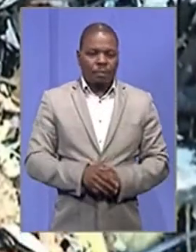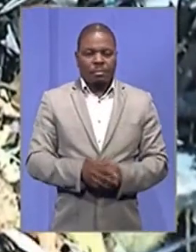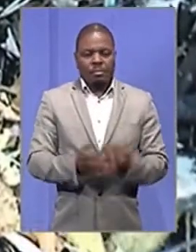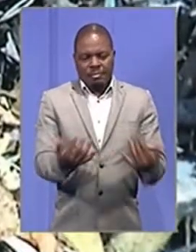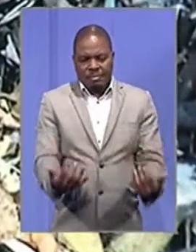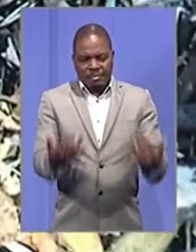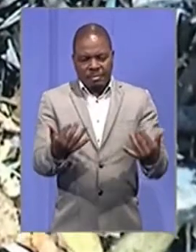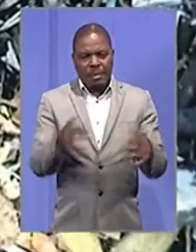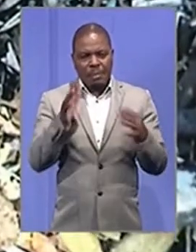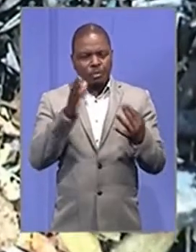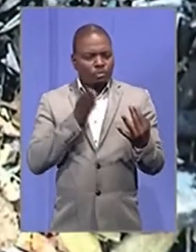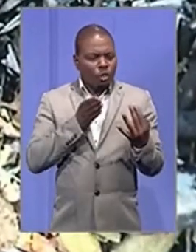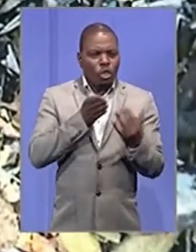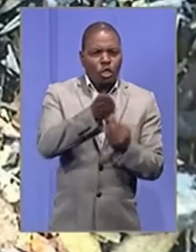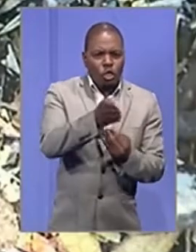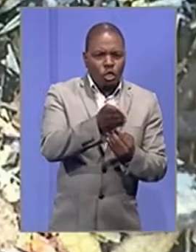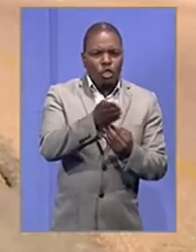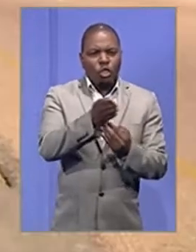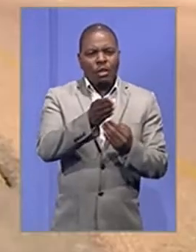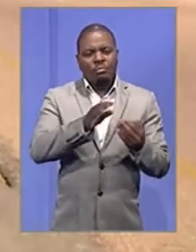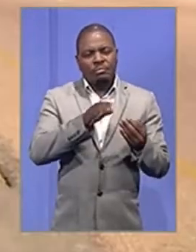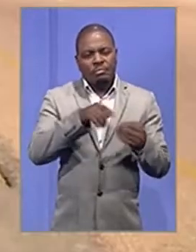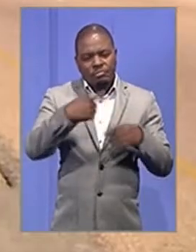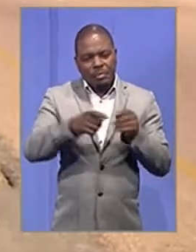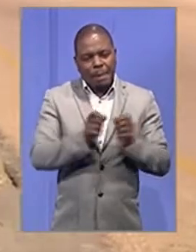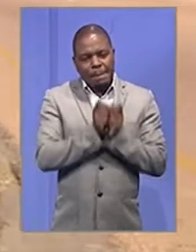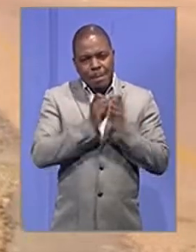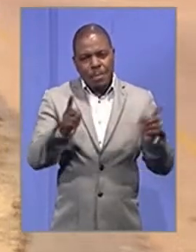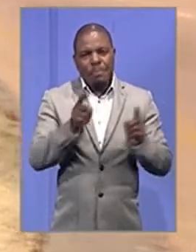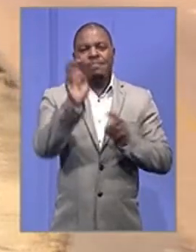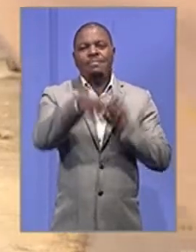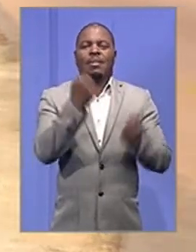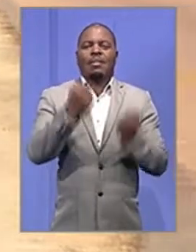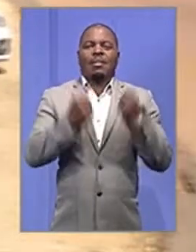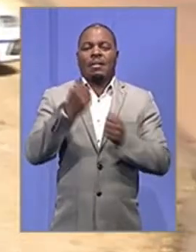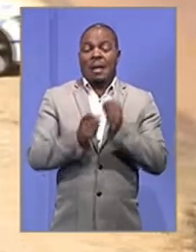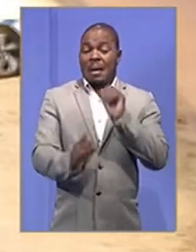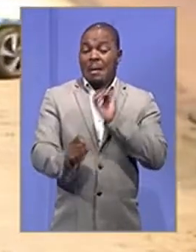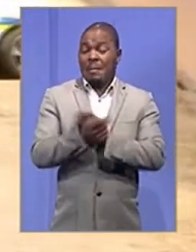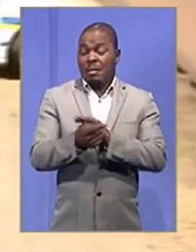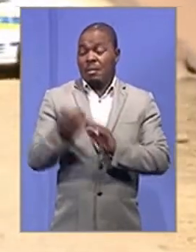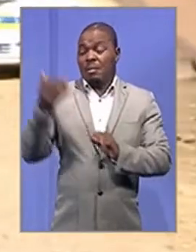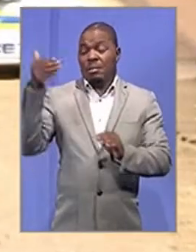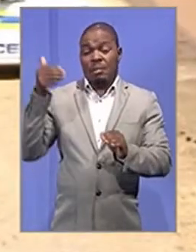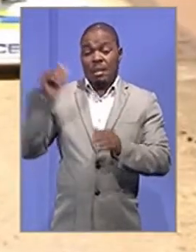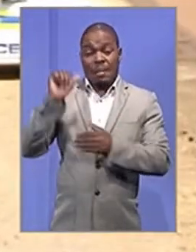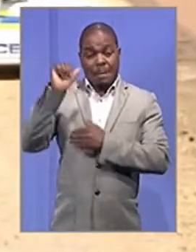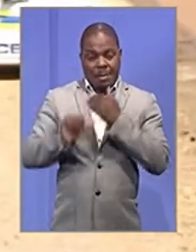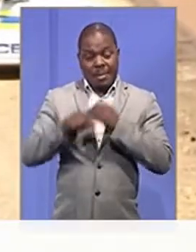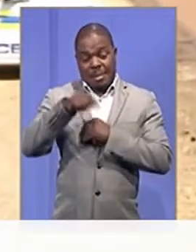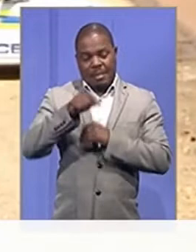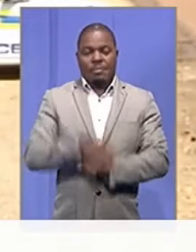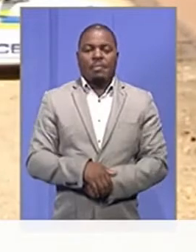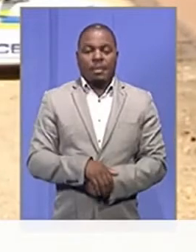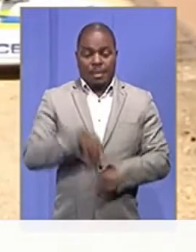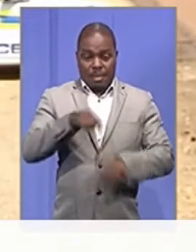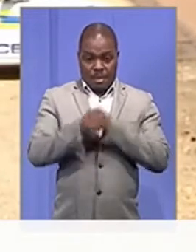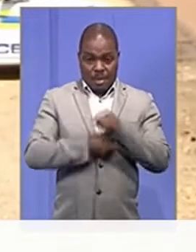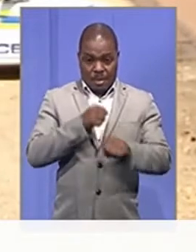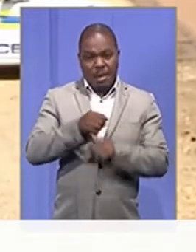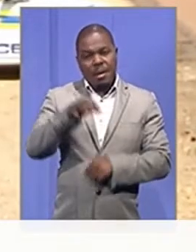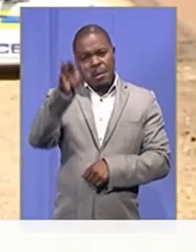dipikiri mo tseleng go leka go utswa dikoloi. Se se diregile makga a mantši dikgwedi tše mmalwa tša go feta. Lenyaga